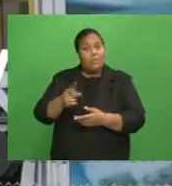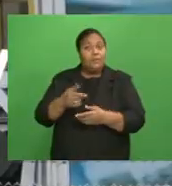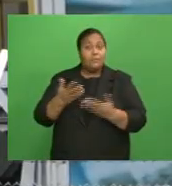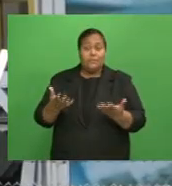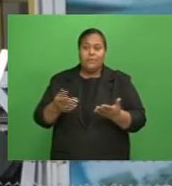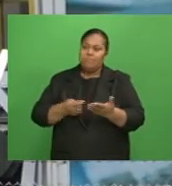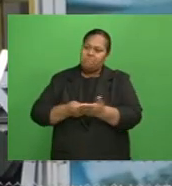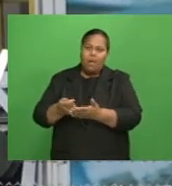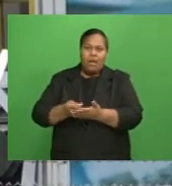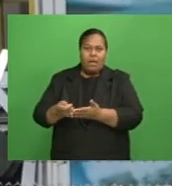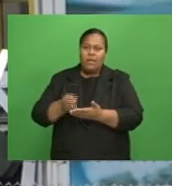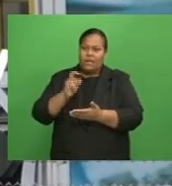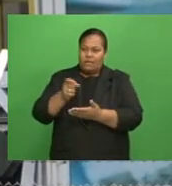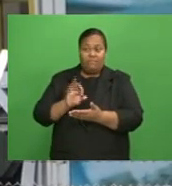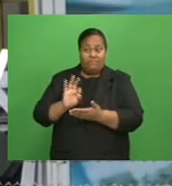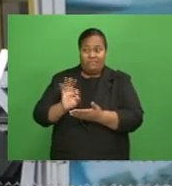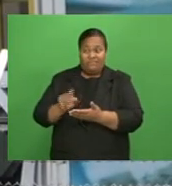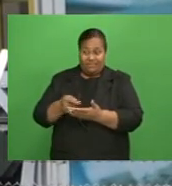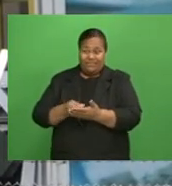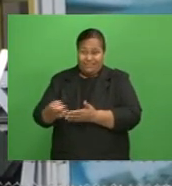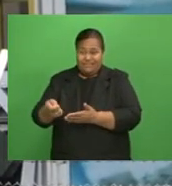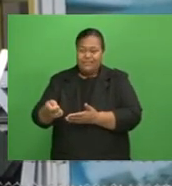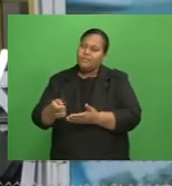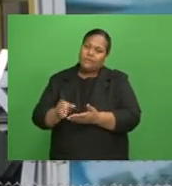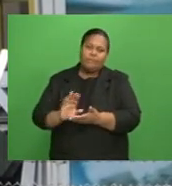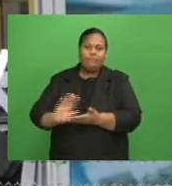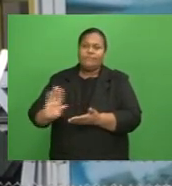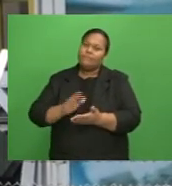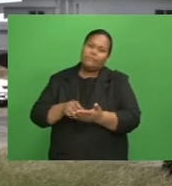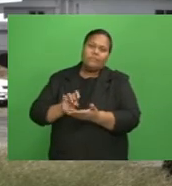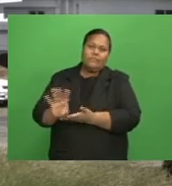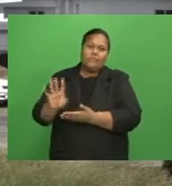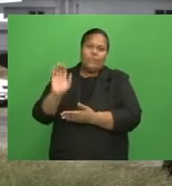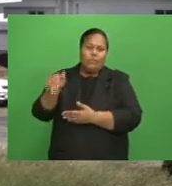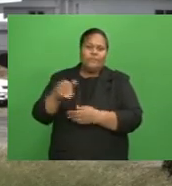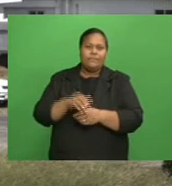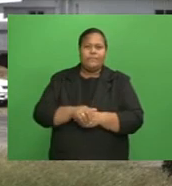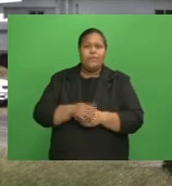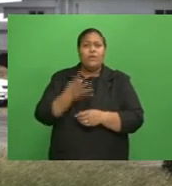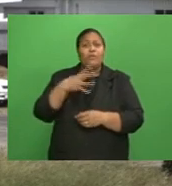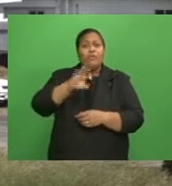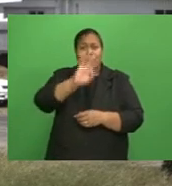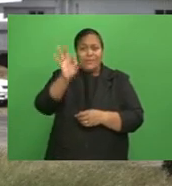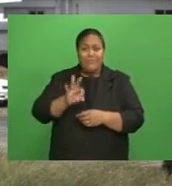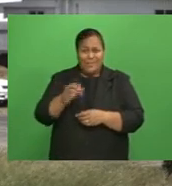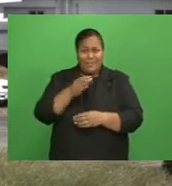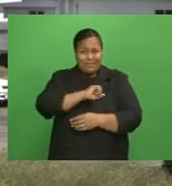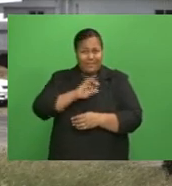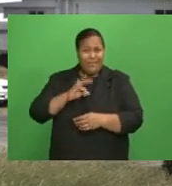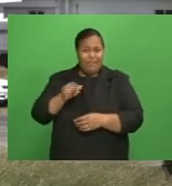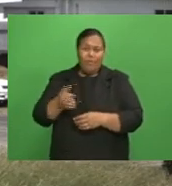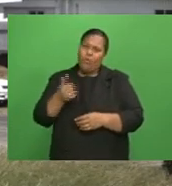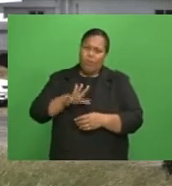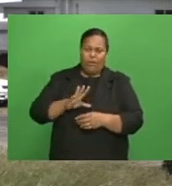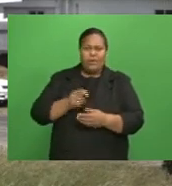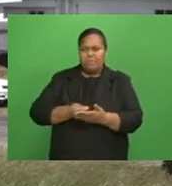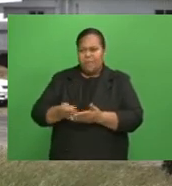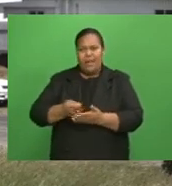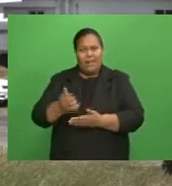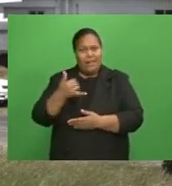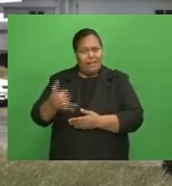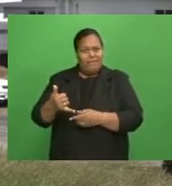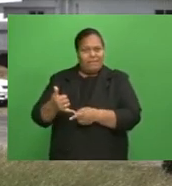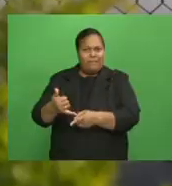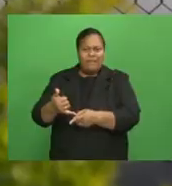make payment in lieu of notice. Over 40% of the workforce had already exhausted paid leave provisions and were on leave